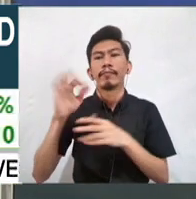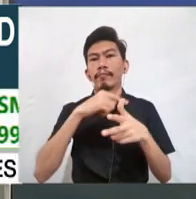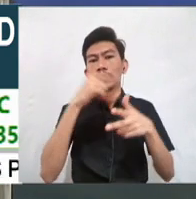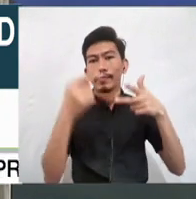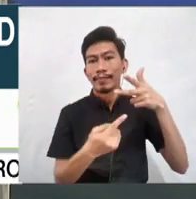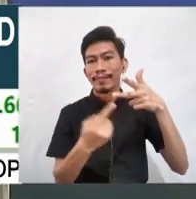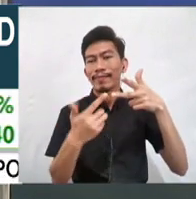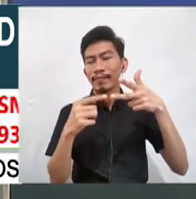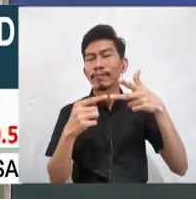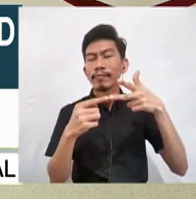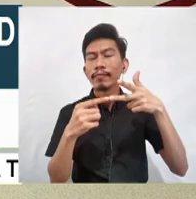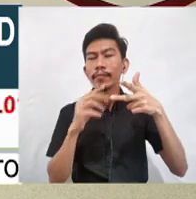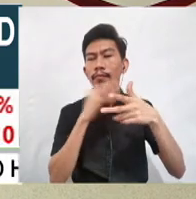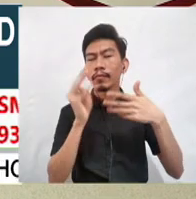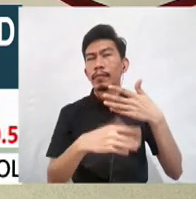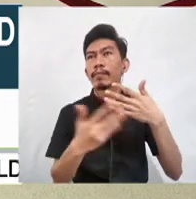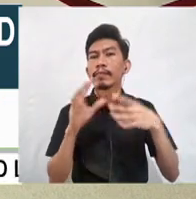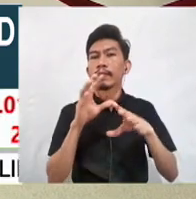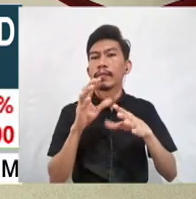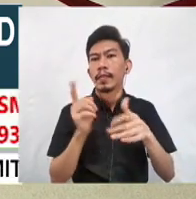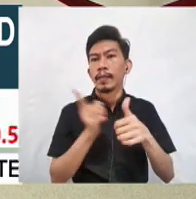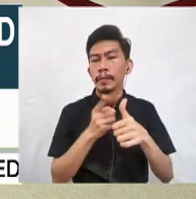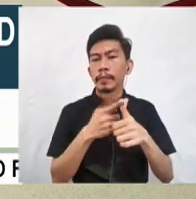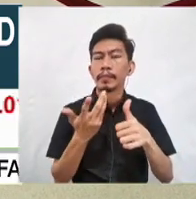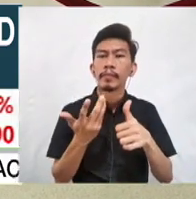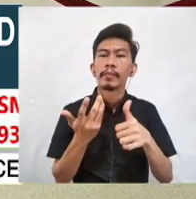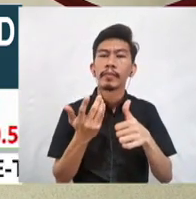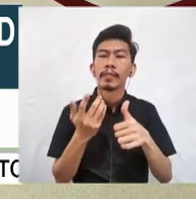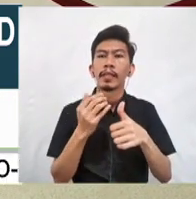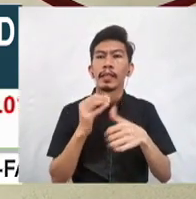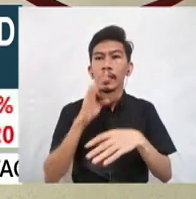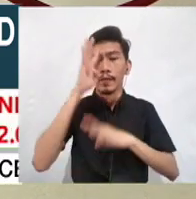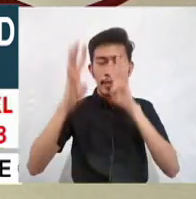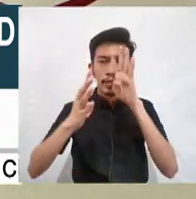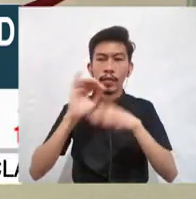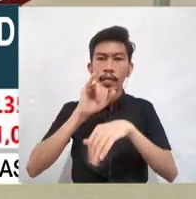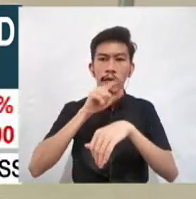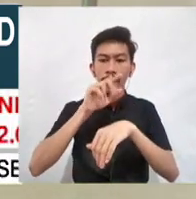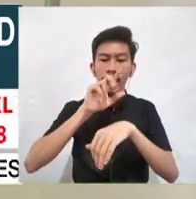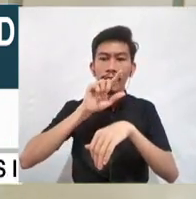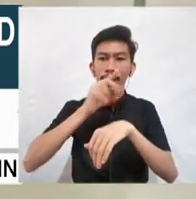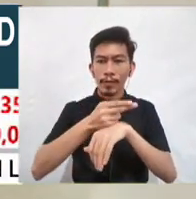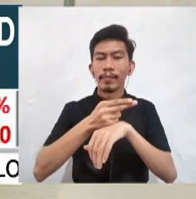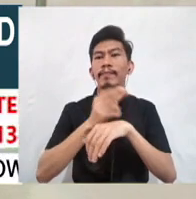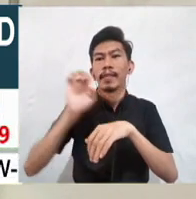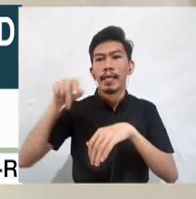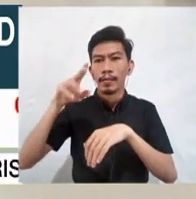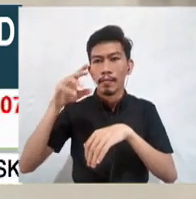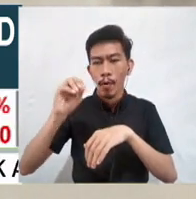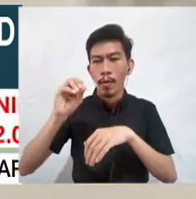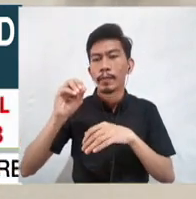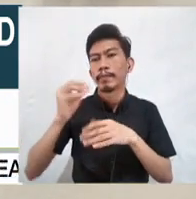PESA's dollar programs include the Innovation and Livelihood Expo. Mm-hmm. We're going to inform